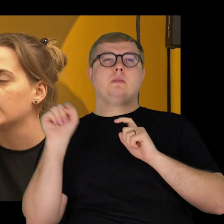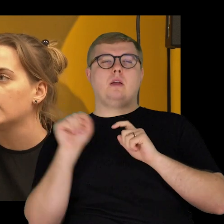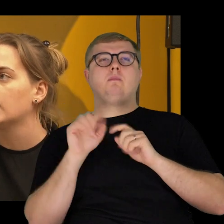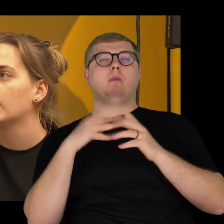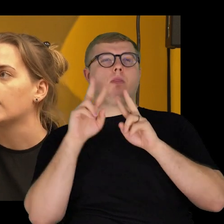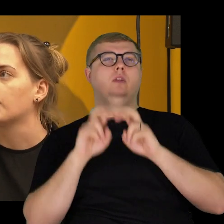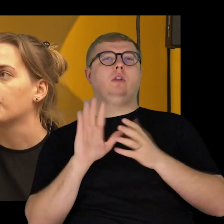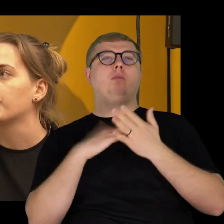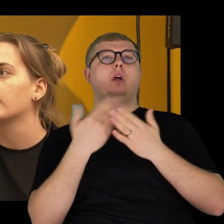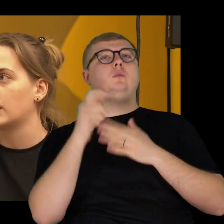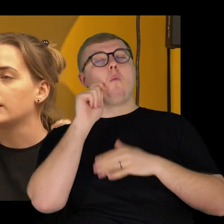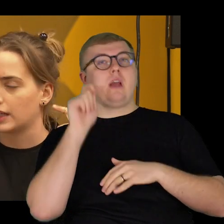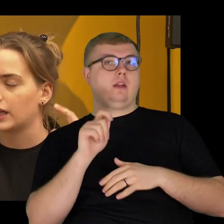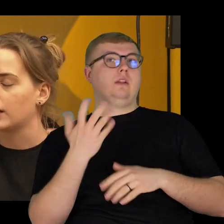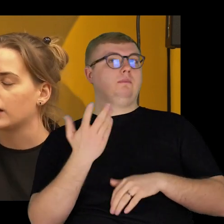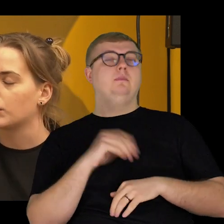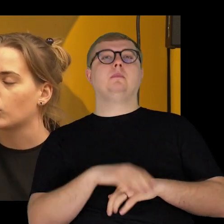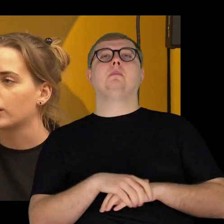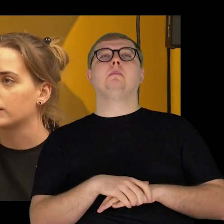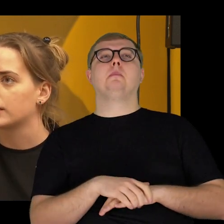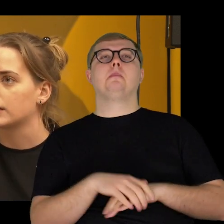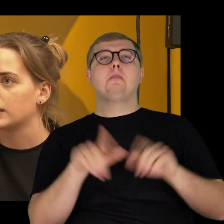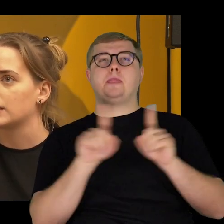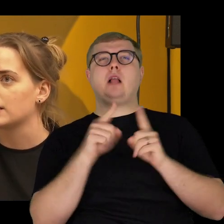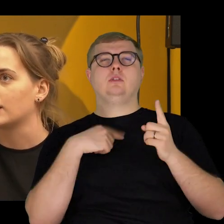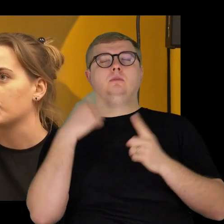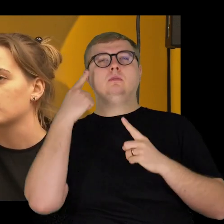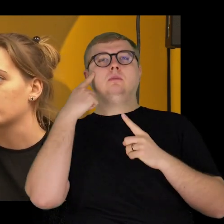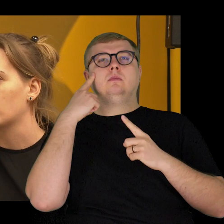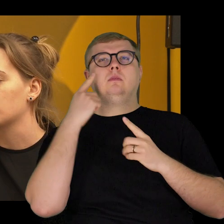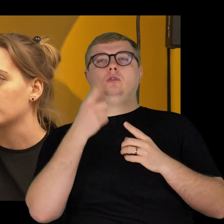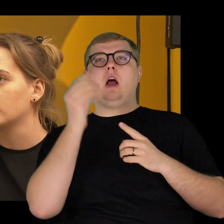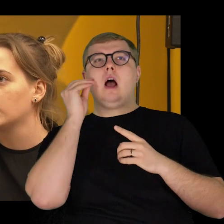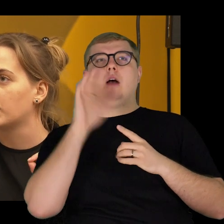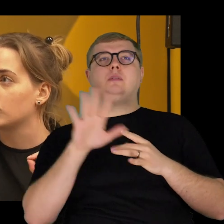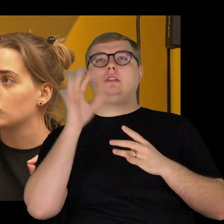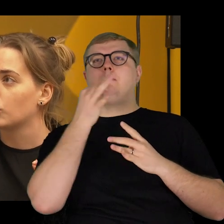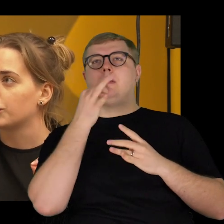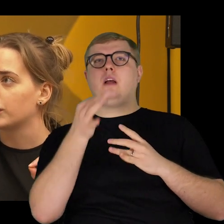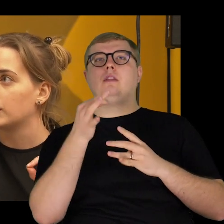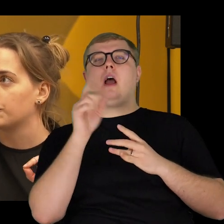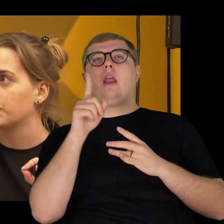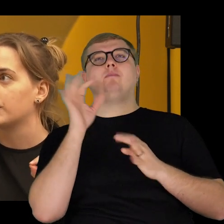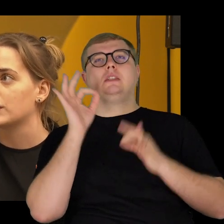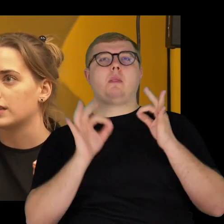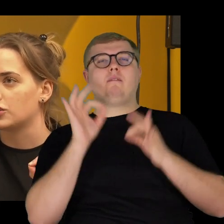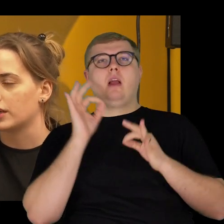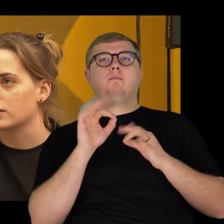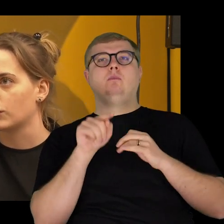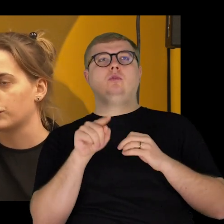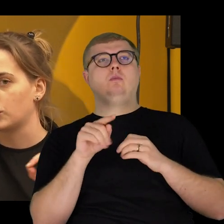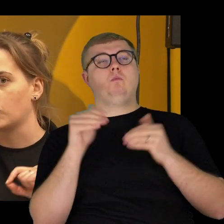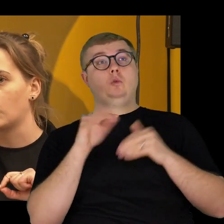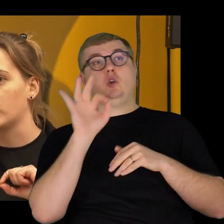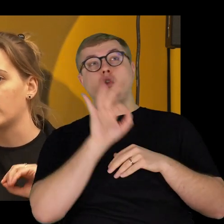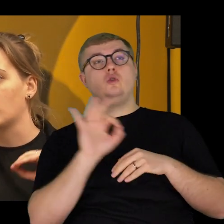Ukraine. And again, I am aware that it is an abstract question, but I do wonder if there is any chance